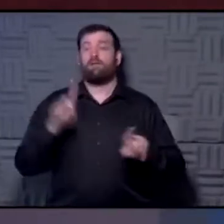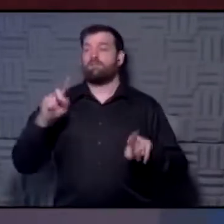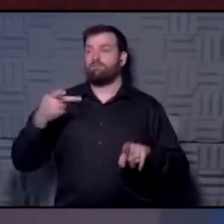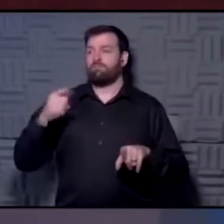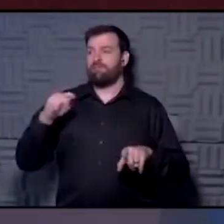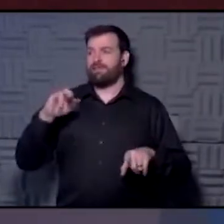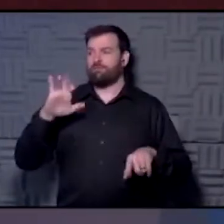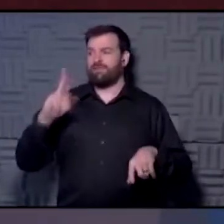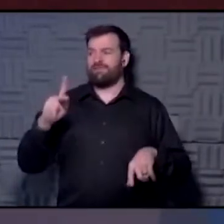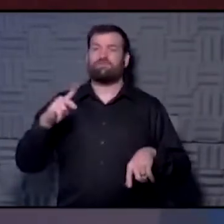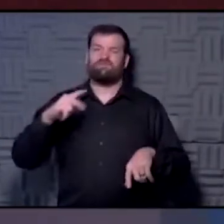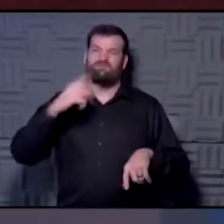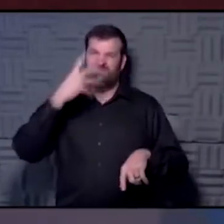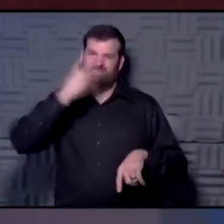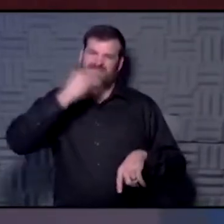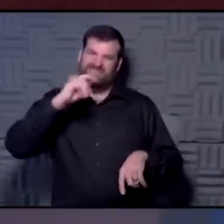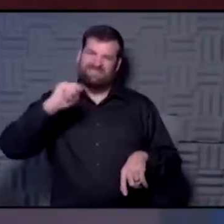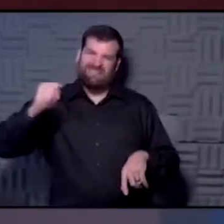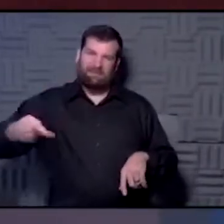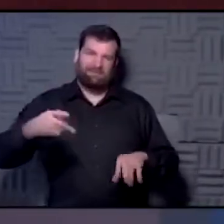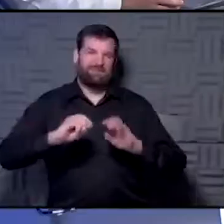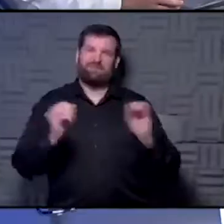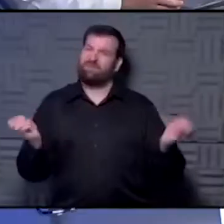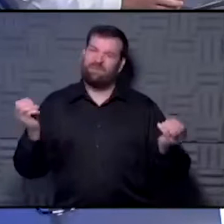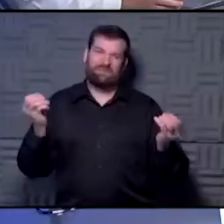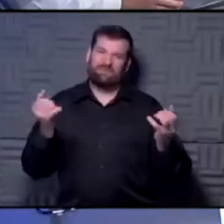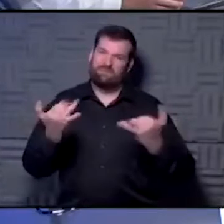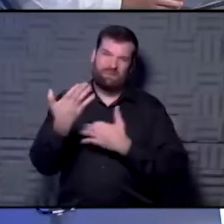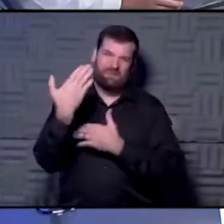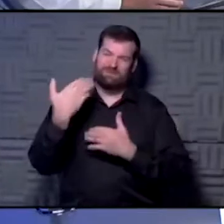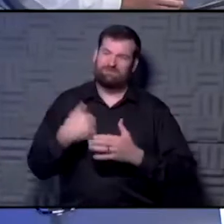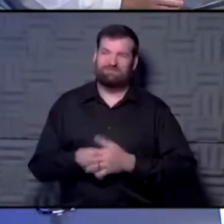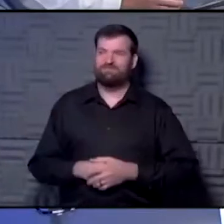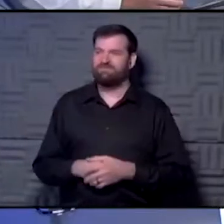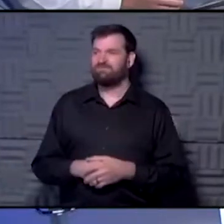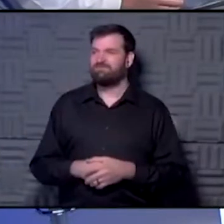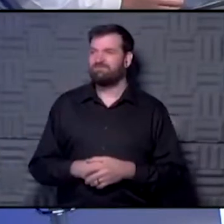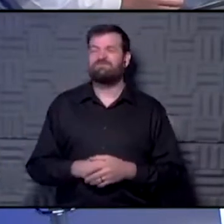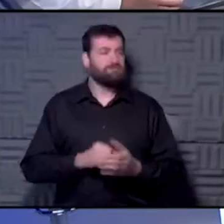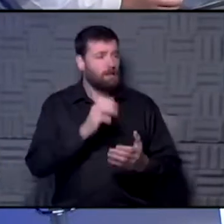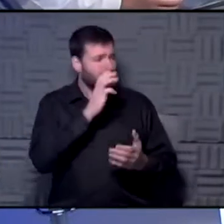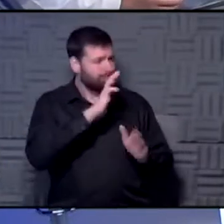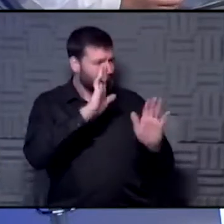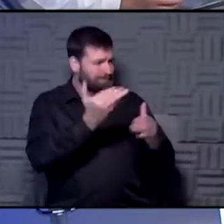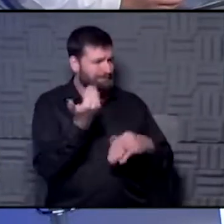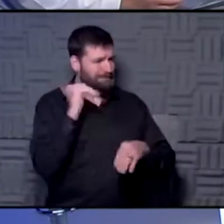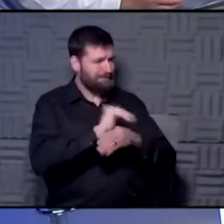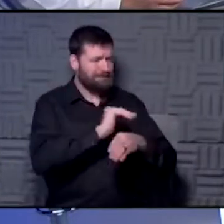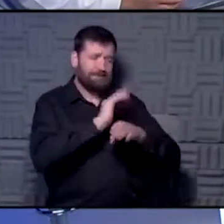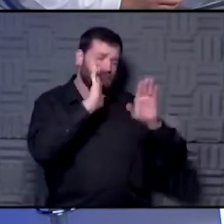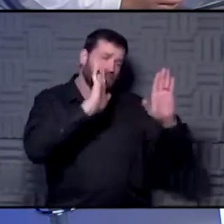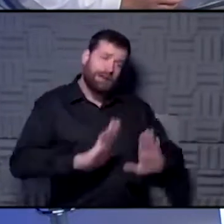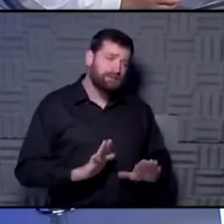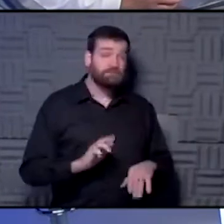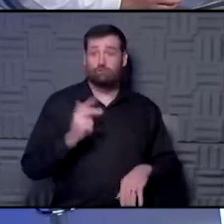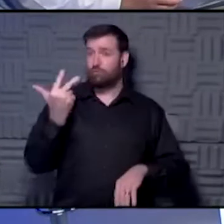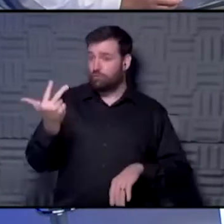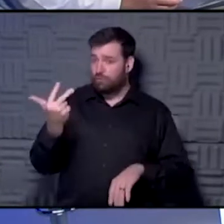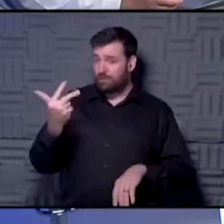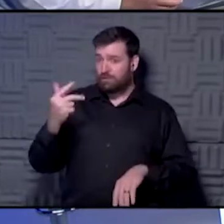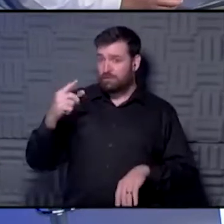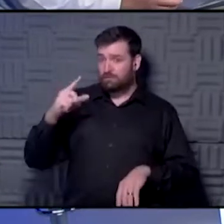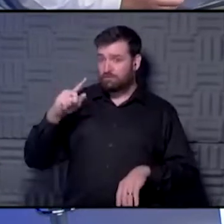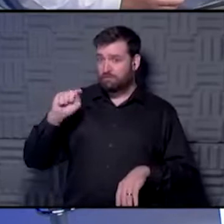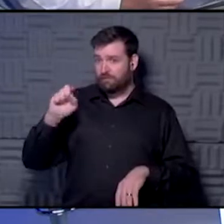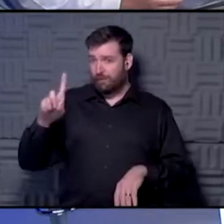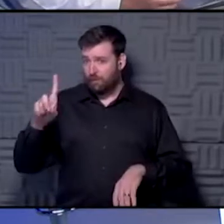taking a little nap. We're going to let him recover, so he's not up here this morning with us, even though we'll get Patrick But back. he did great last night, right? He did great. 3 touchdown passes. Oh, that